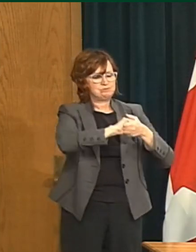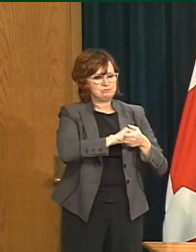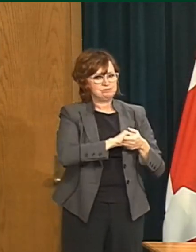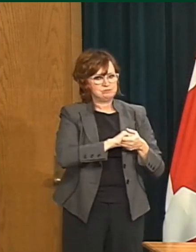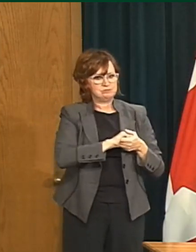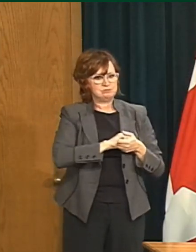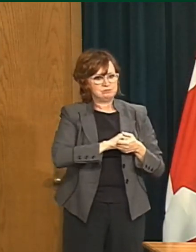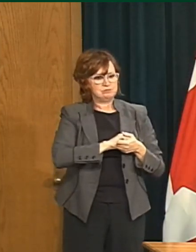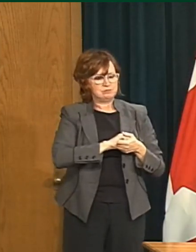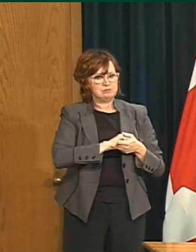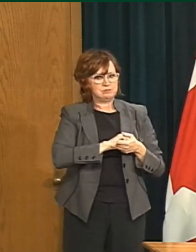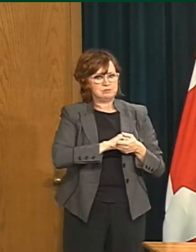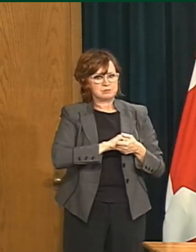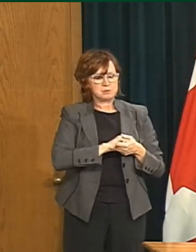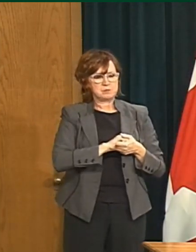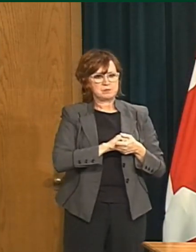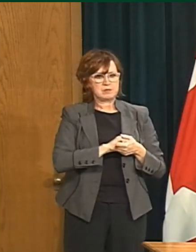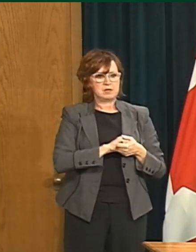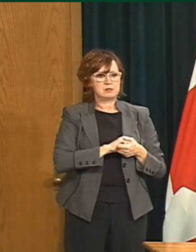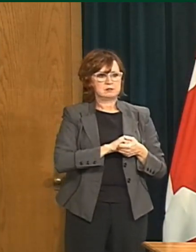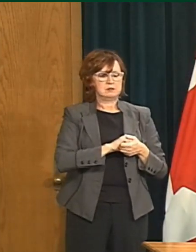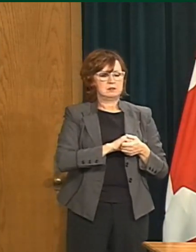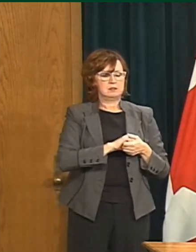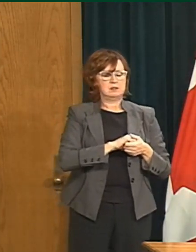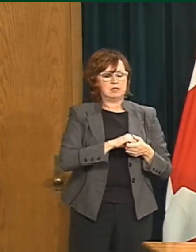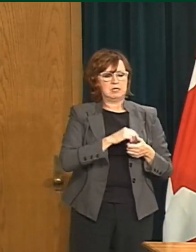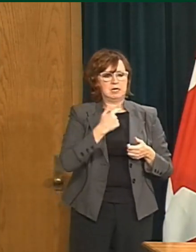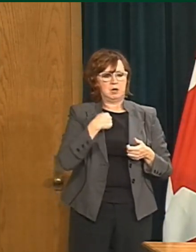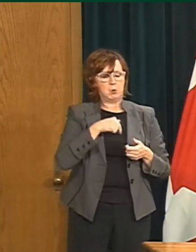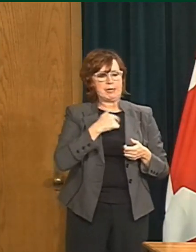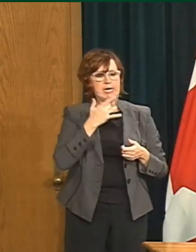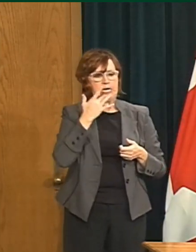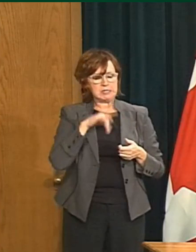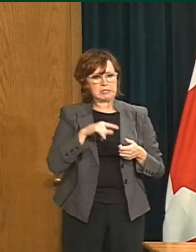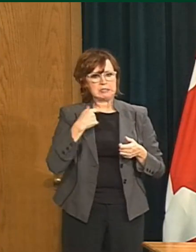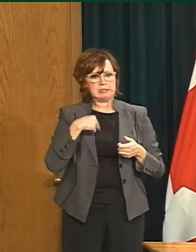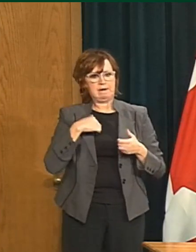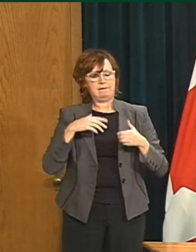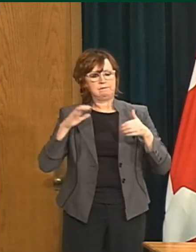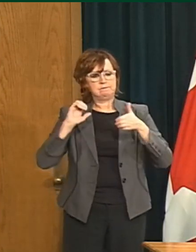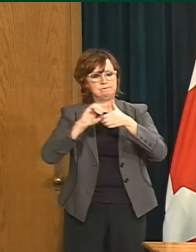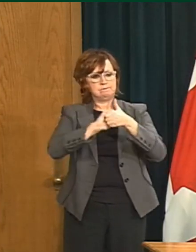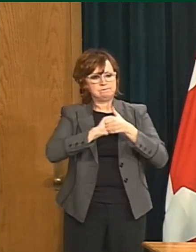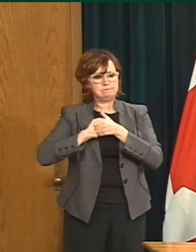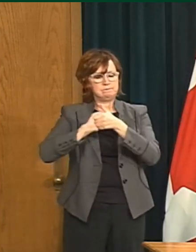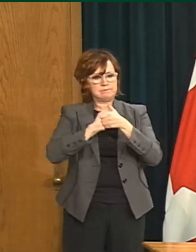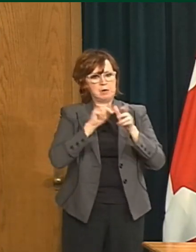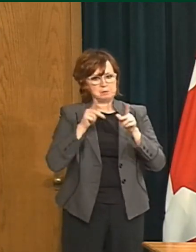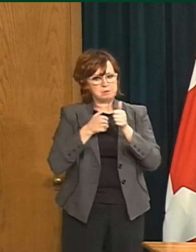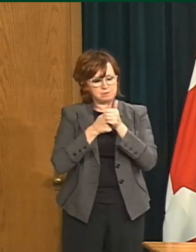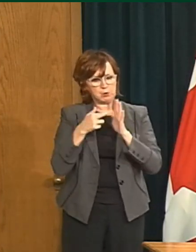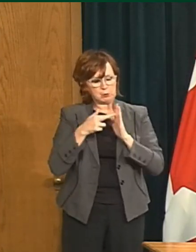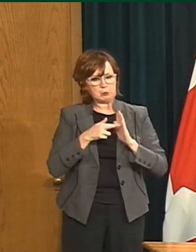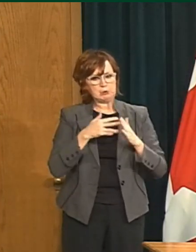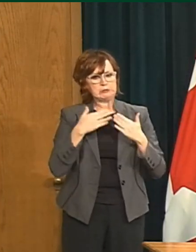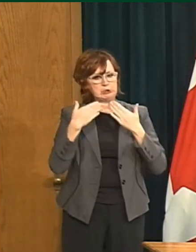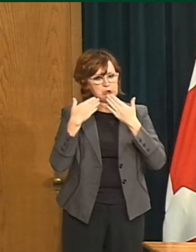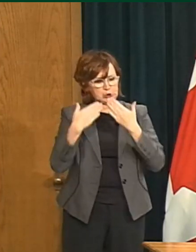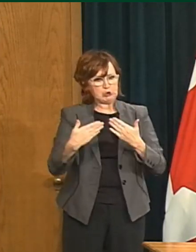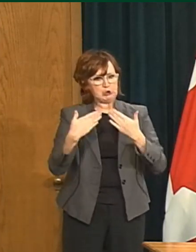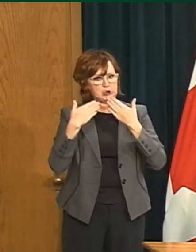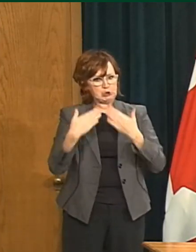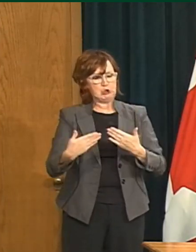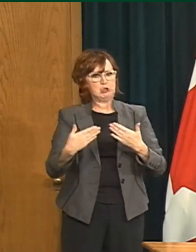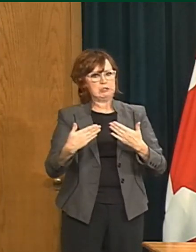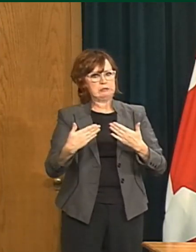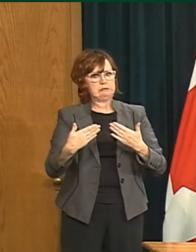that's what's transpired over the last 4 to 6 weeks. We obviously want to continue doing what we need to do to keep the curve